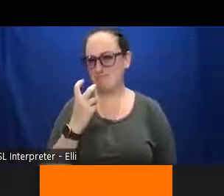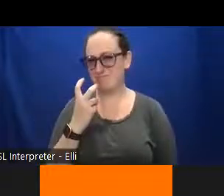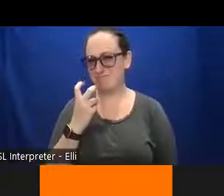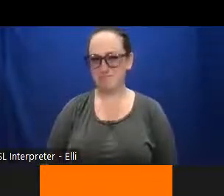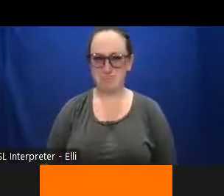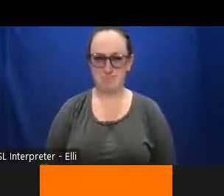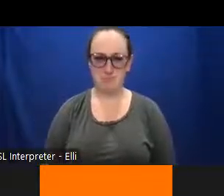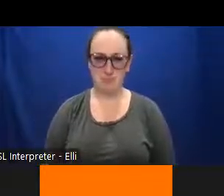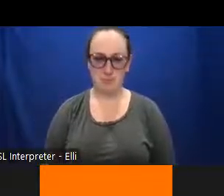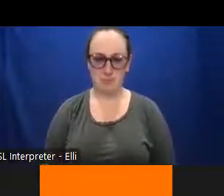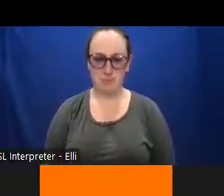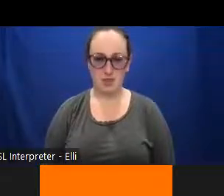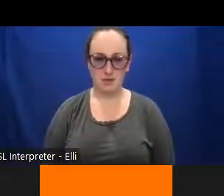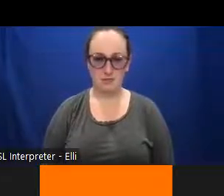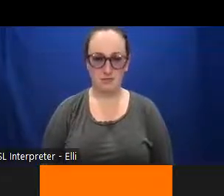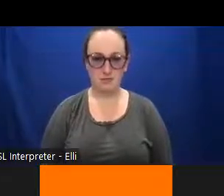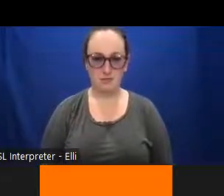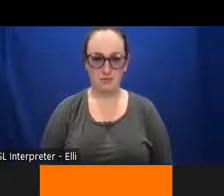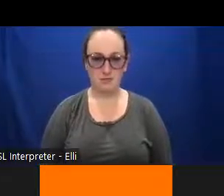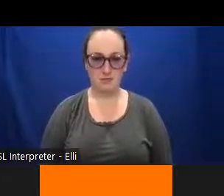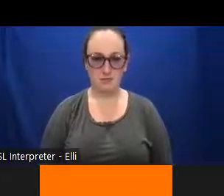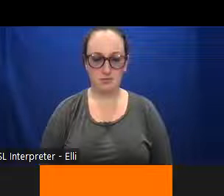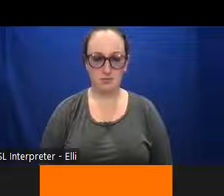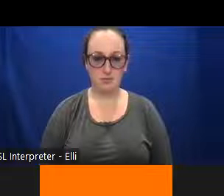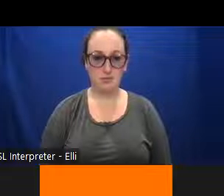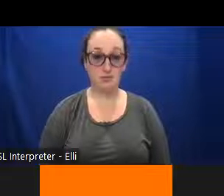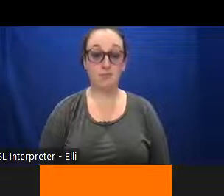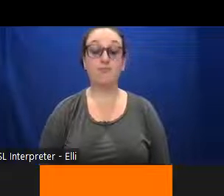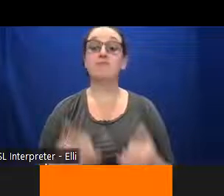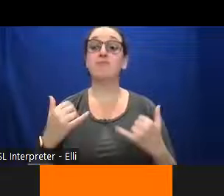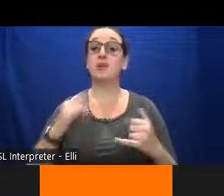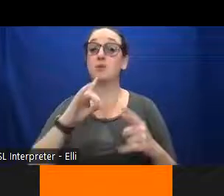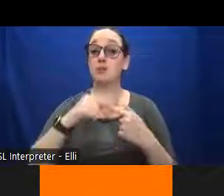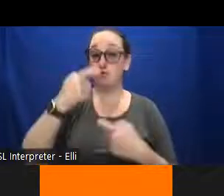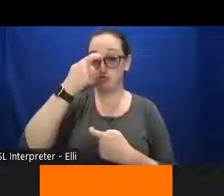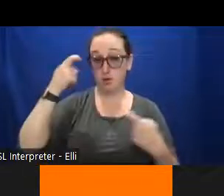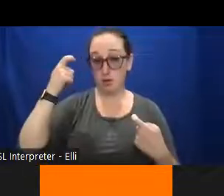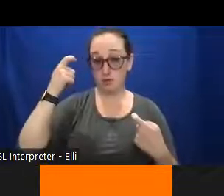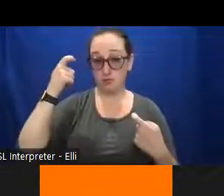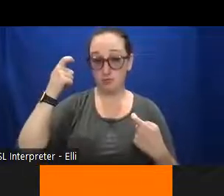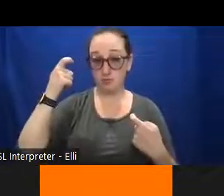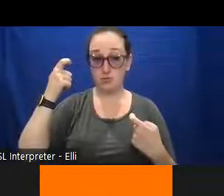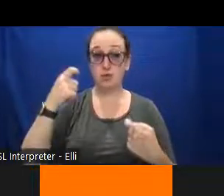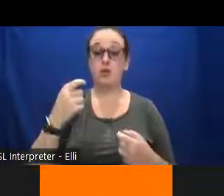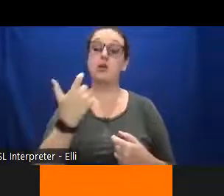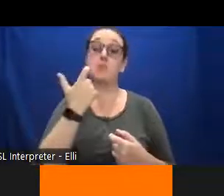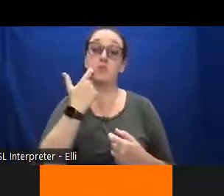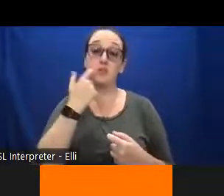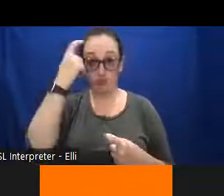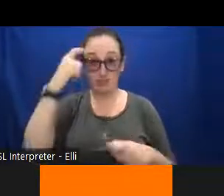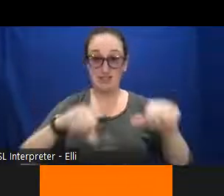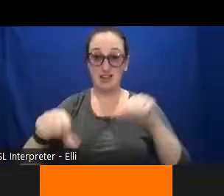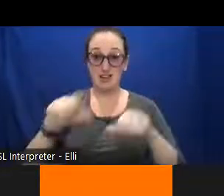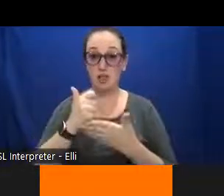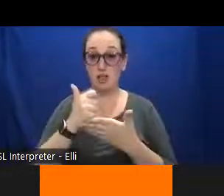Today's session is about trauma. The latest in brain science will help you in your